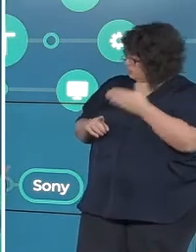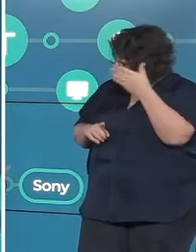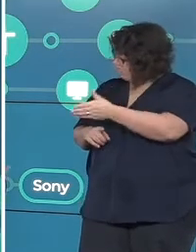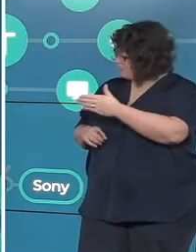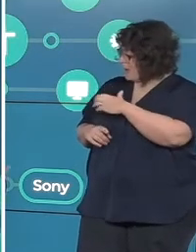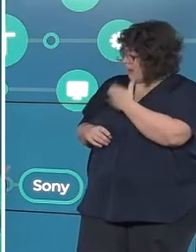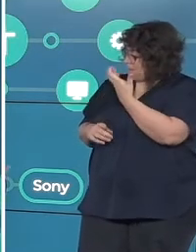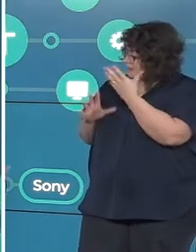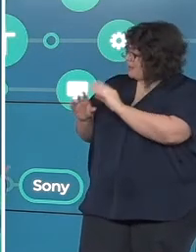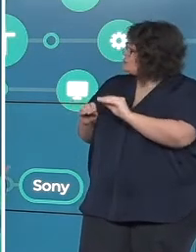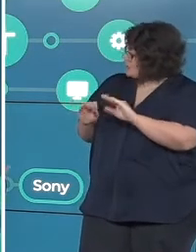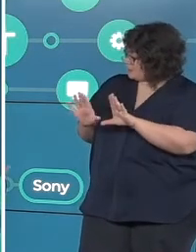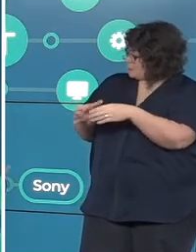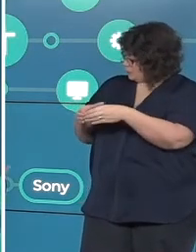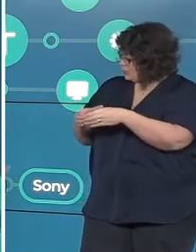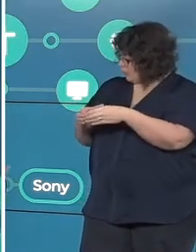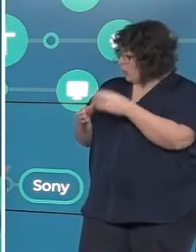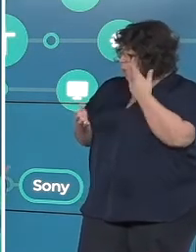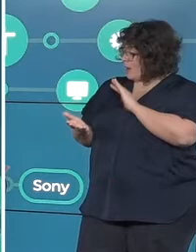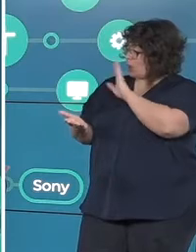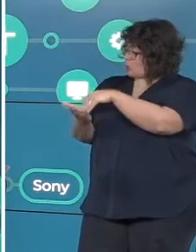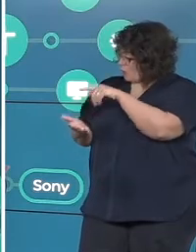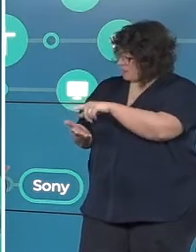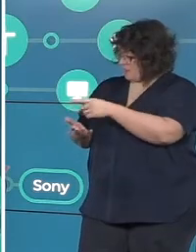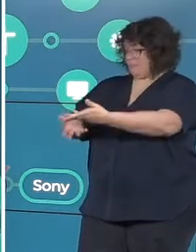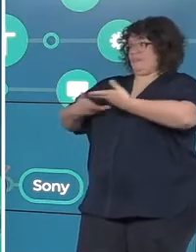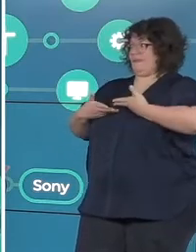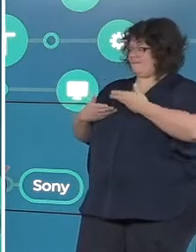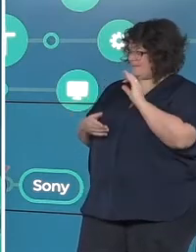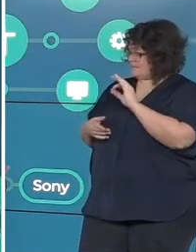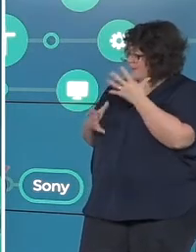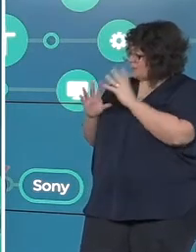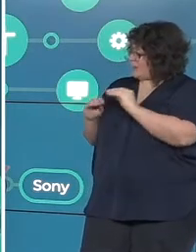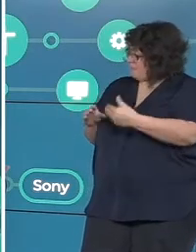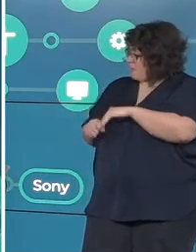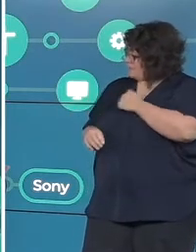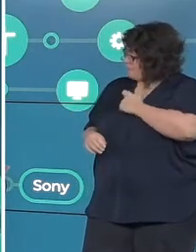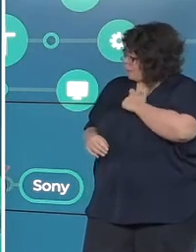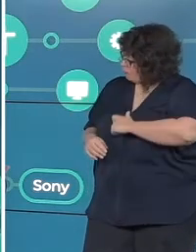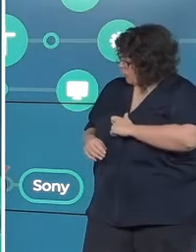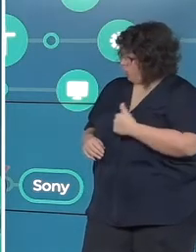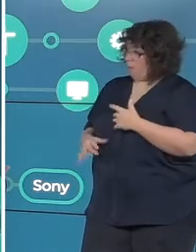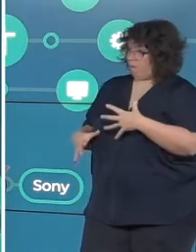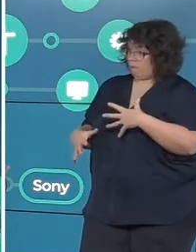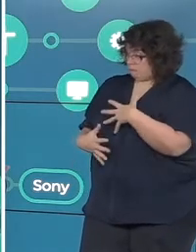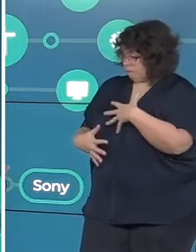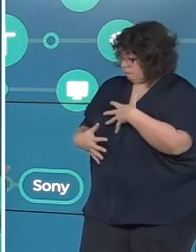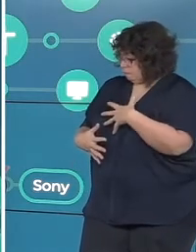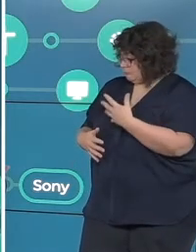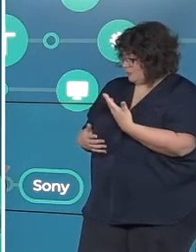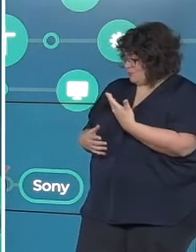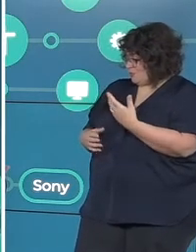was terrified because I felt like, if nothing else, these kids deserved someone who knew more about this and had that